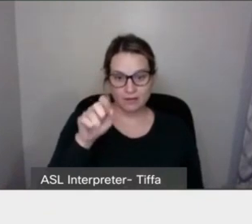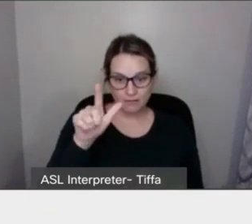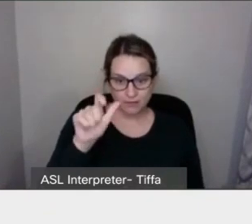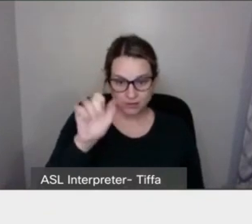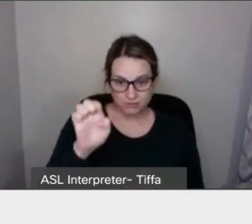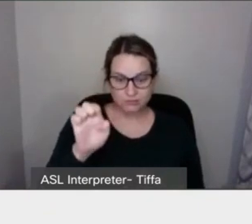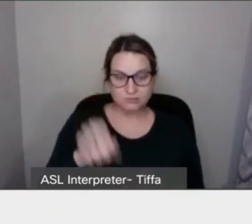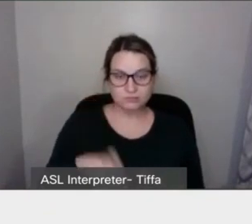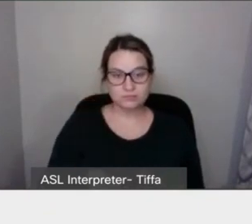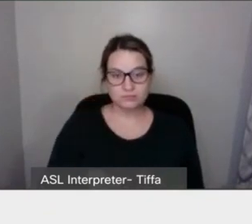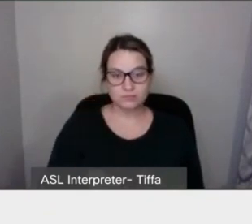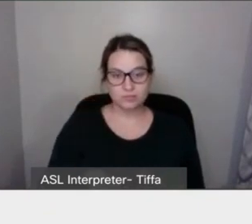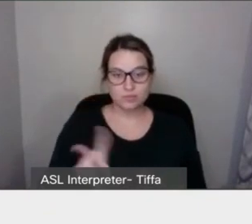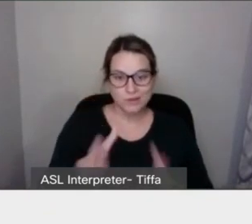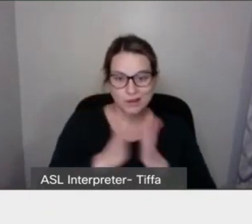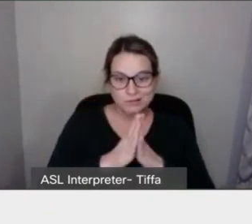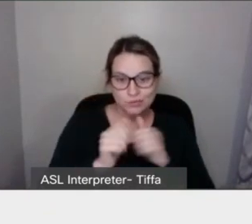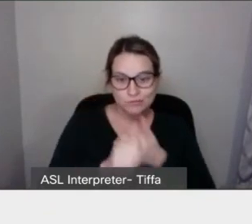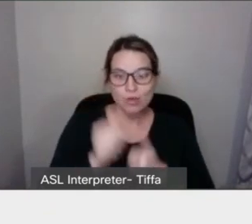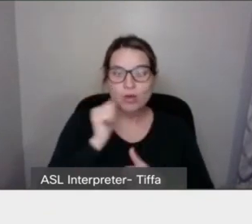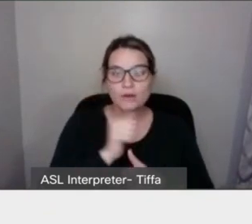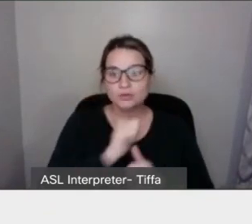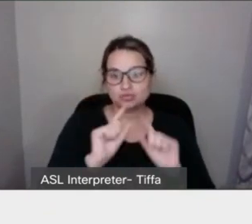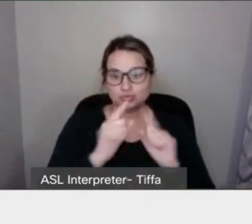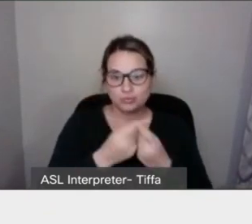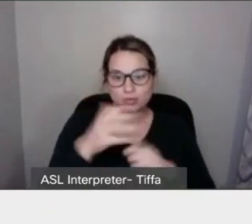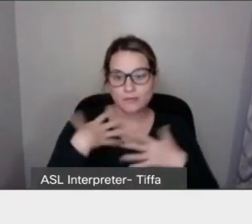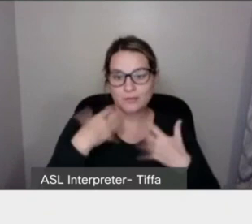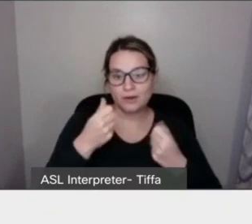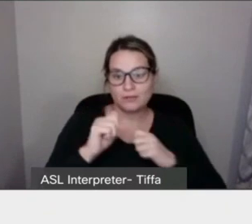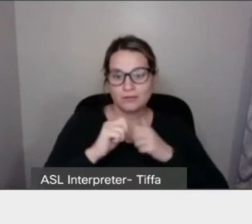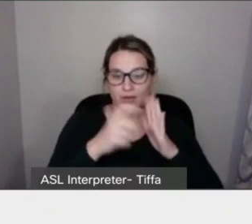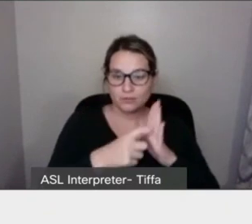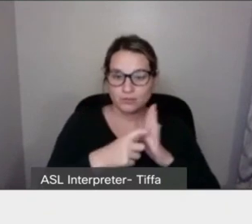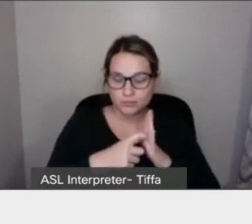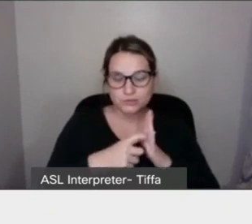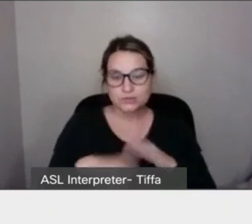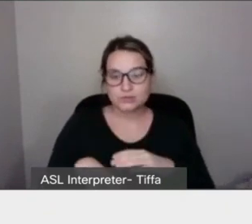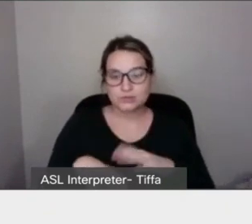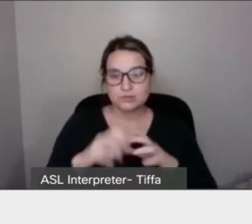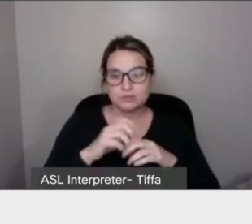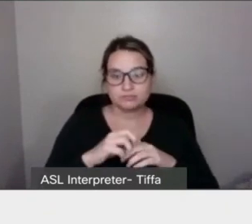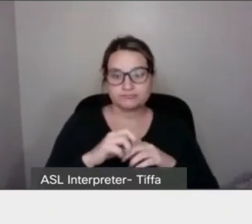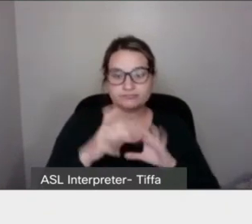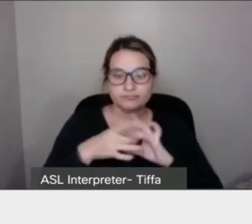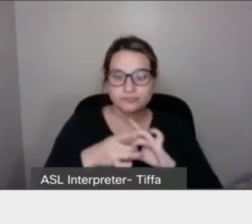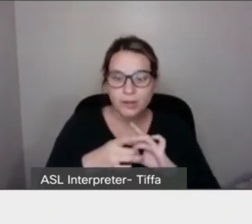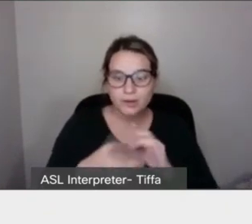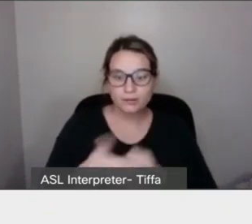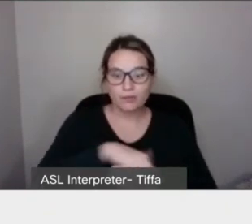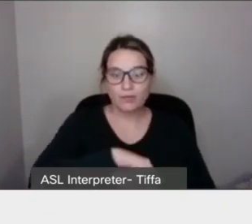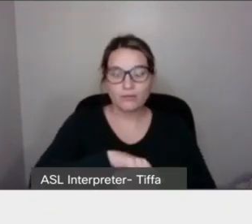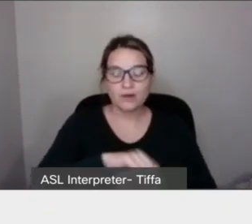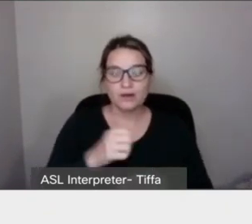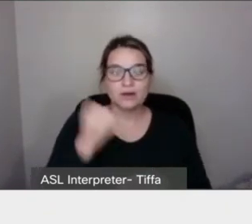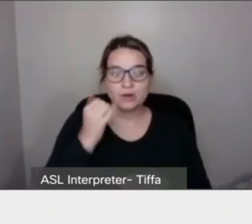are in Avondale, we ask you to follow the Arizona Department of Health guidelines regarding COVID-19. If you're not fully vaccinated, you should